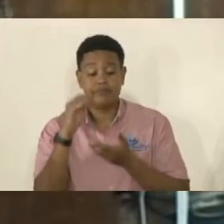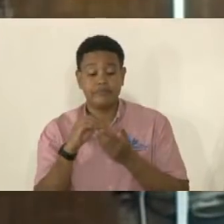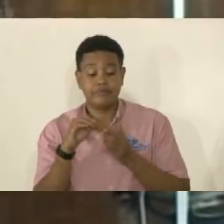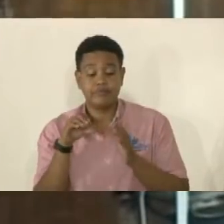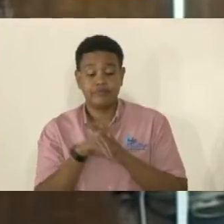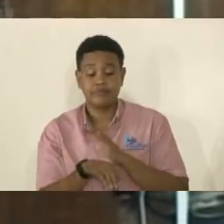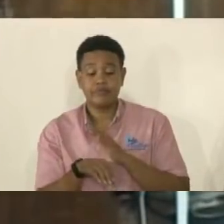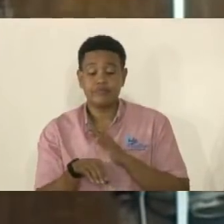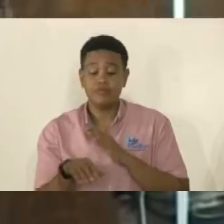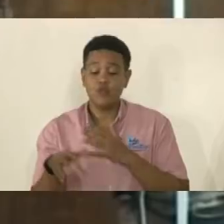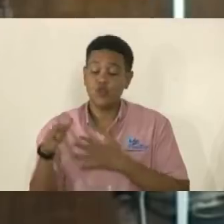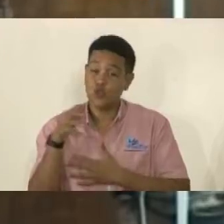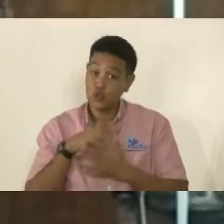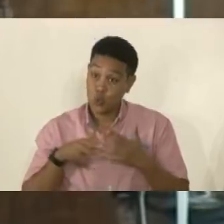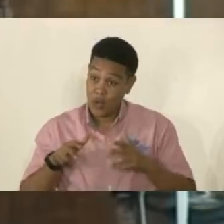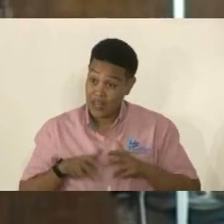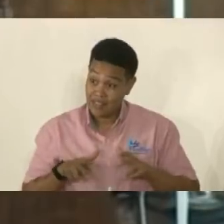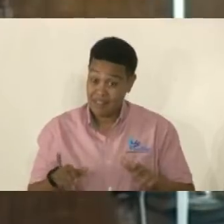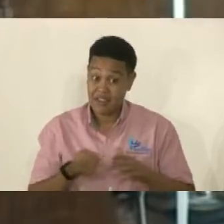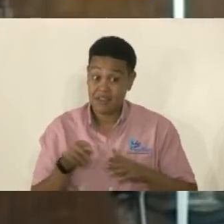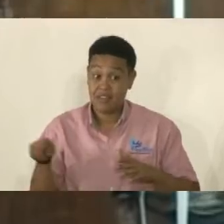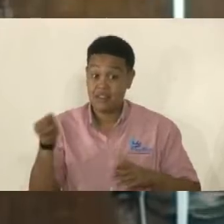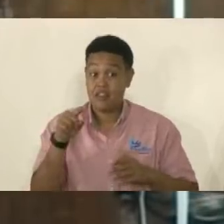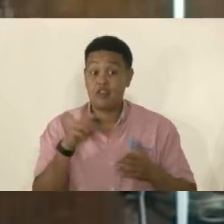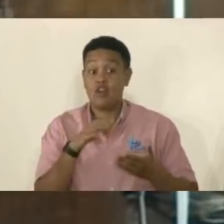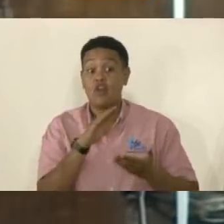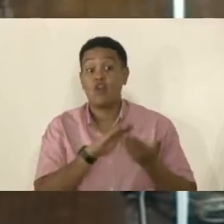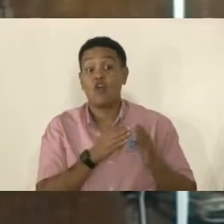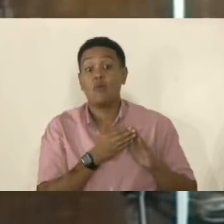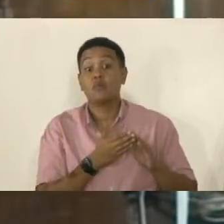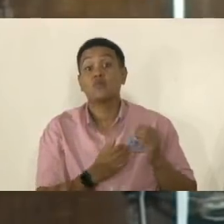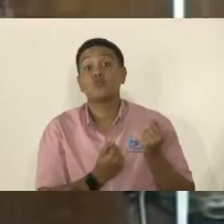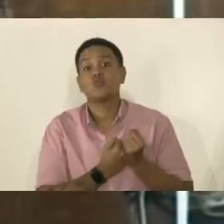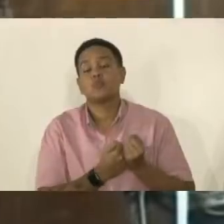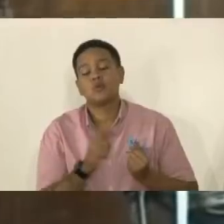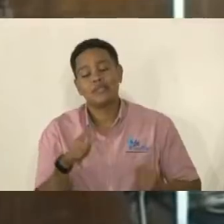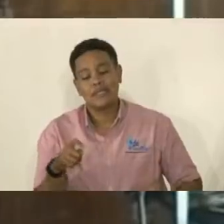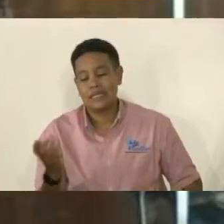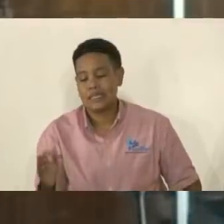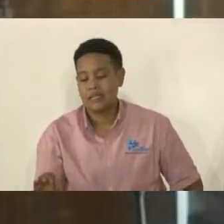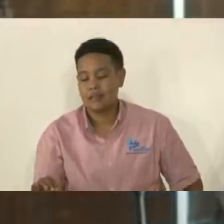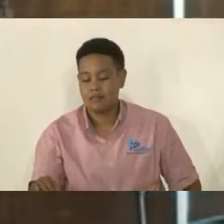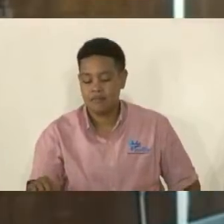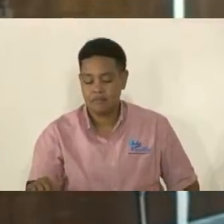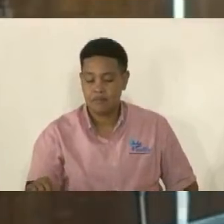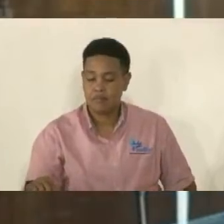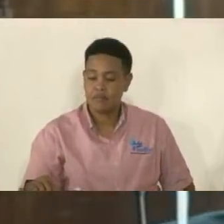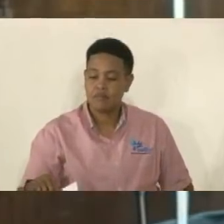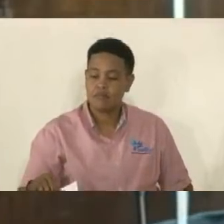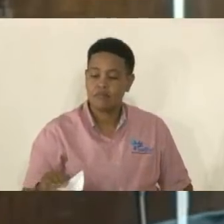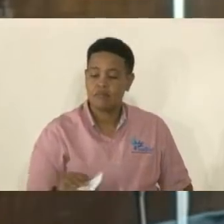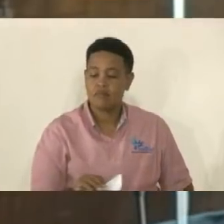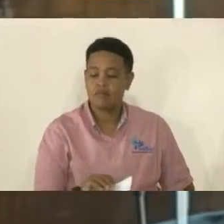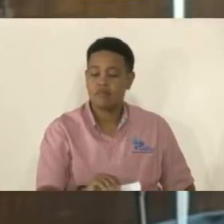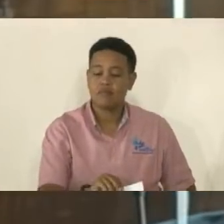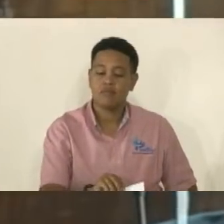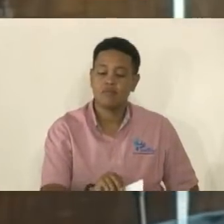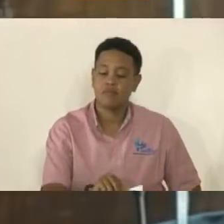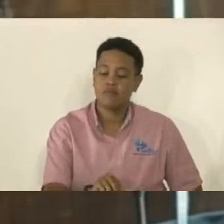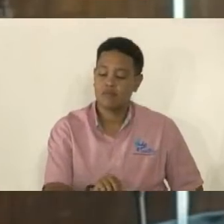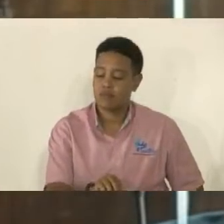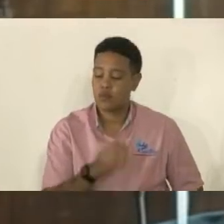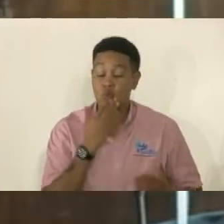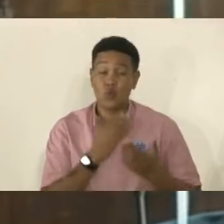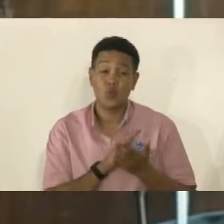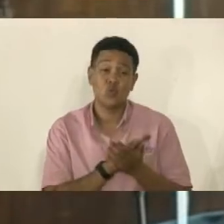crime, social investment is what is needed in those disadvantaged communities. Good schools with nutrition programs,